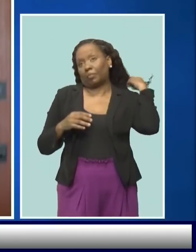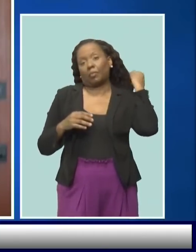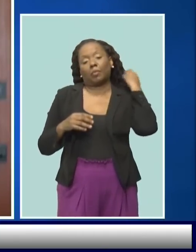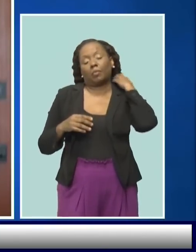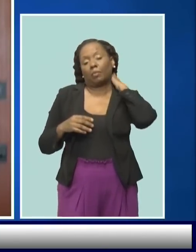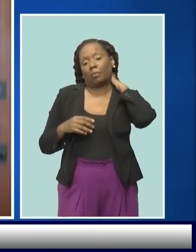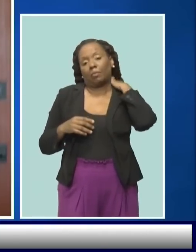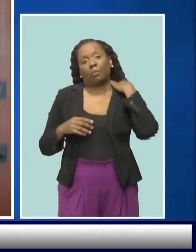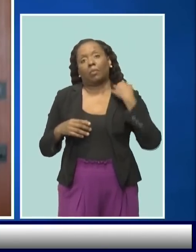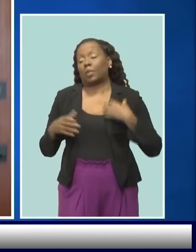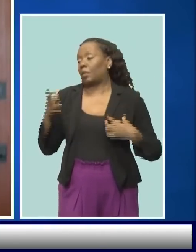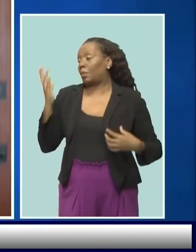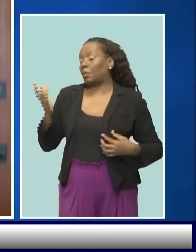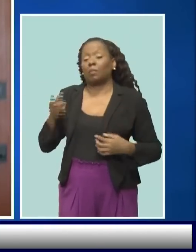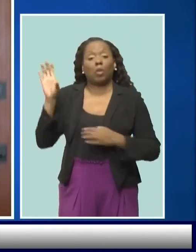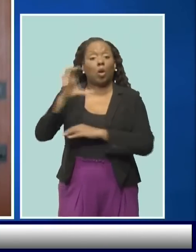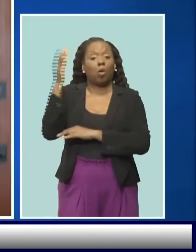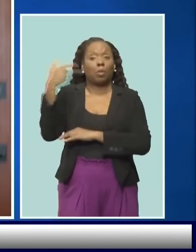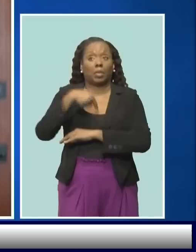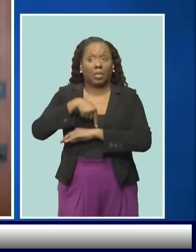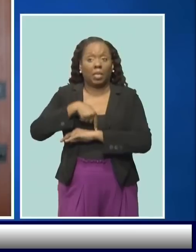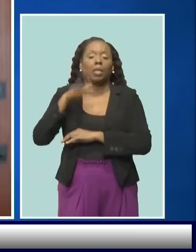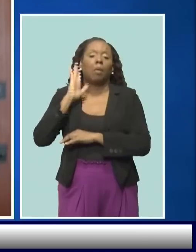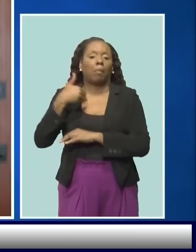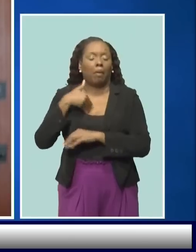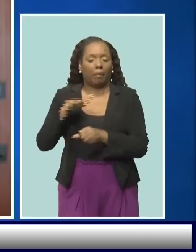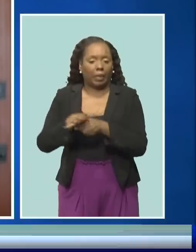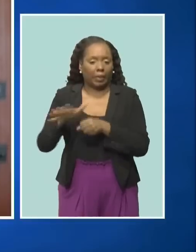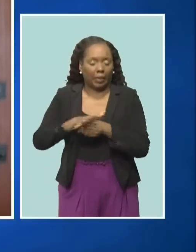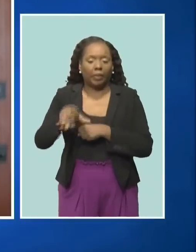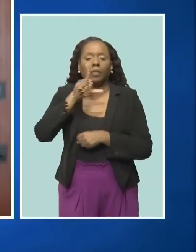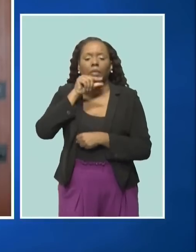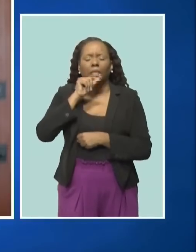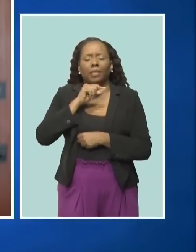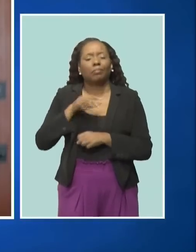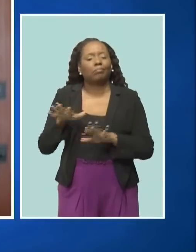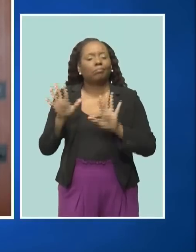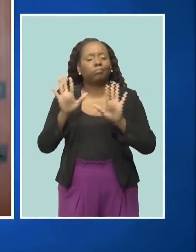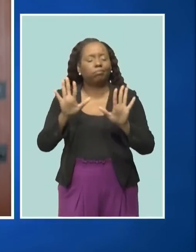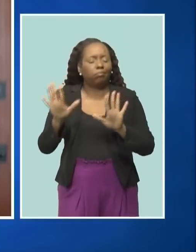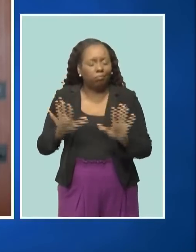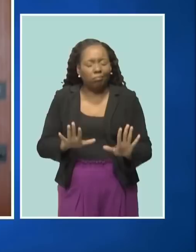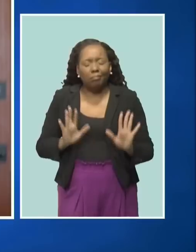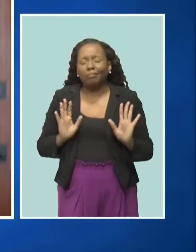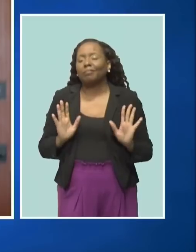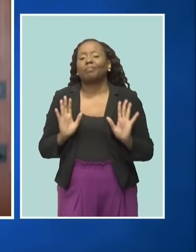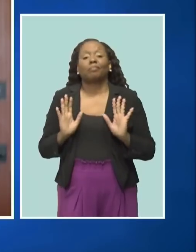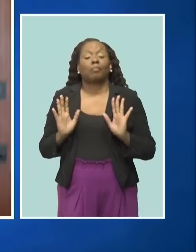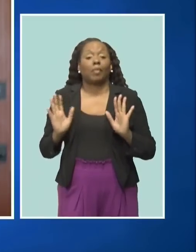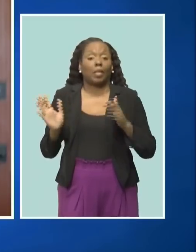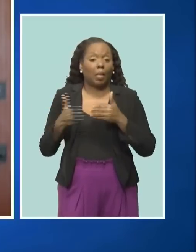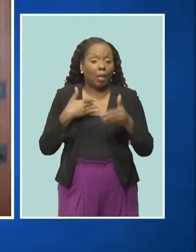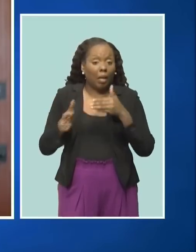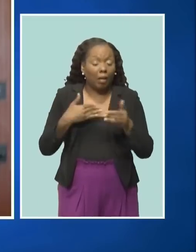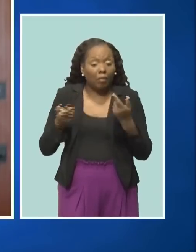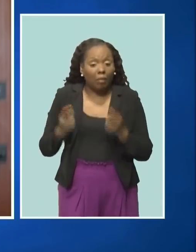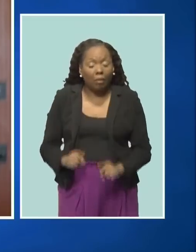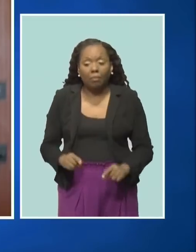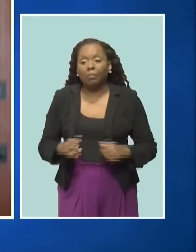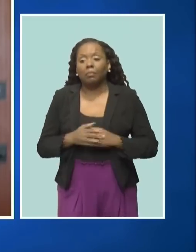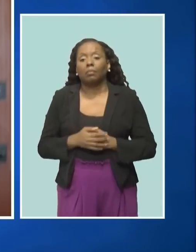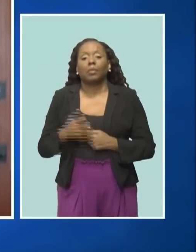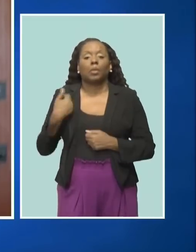Christmas period, and I think that Barbadians can rest assured that whatever we do, we have always